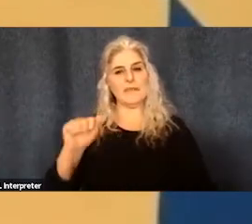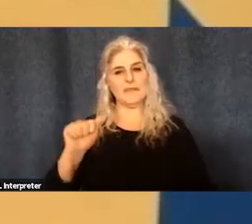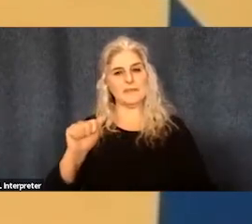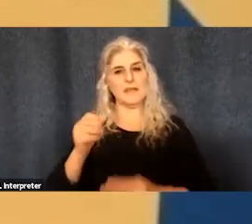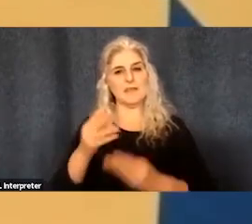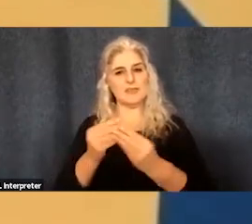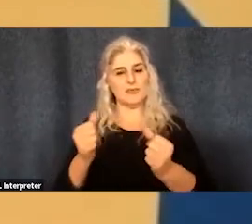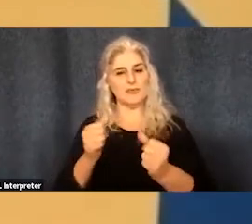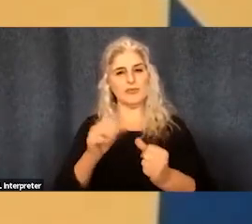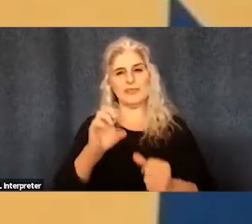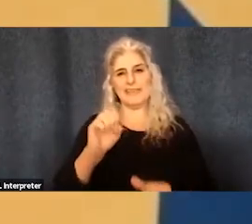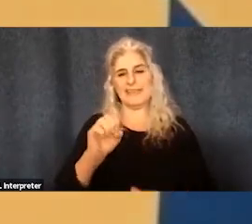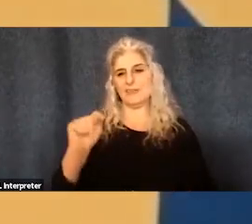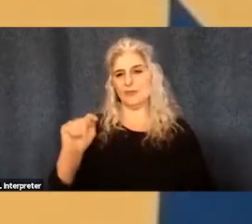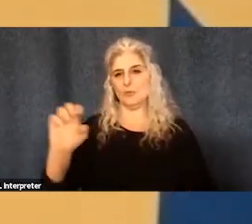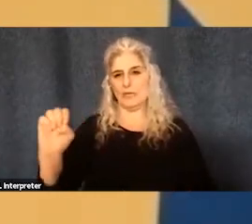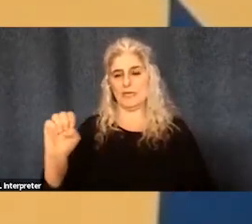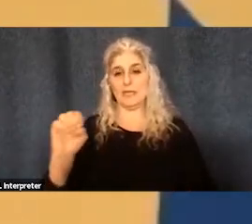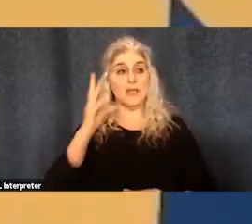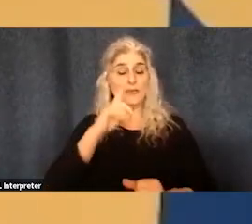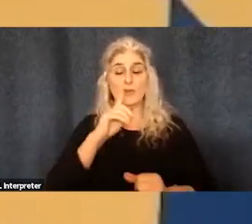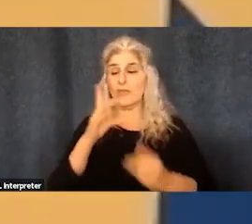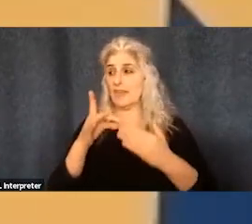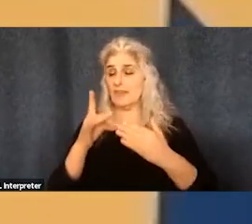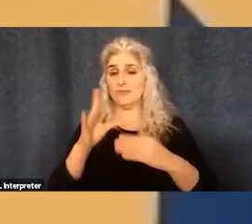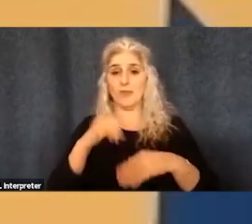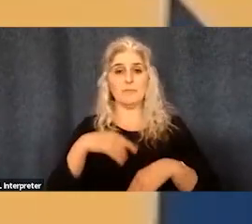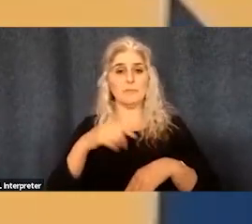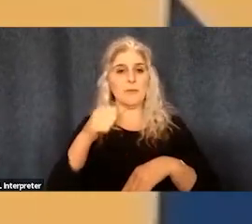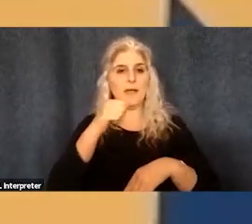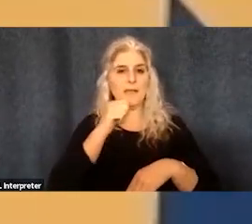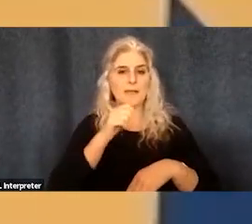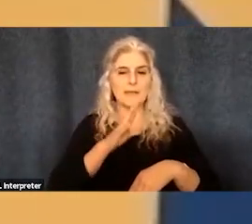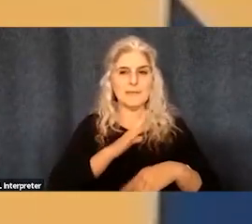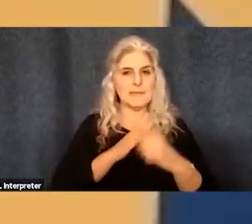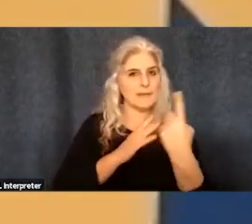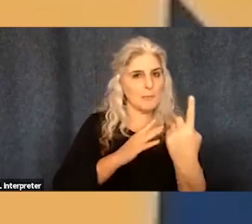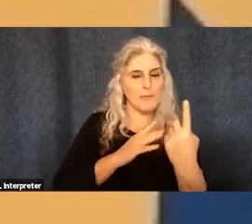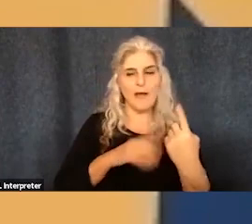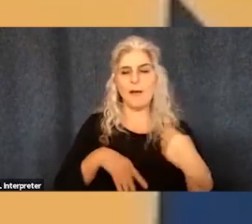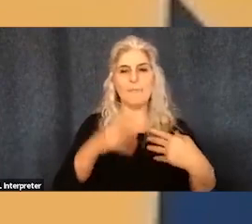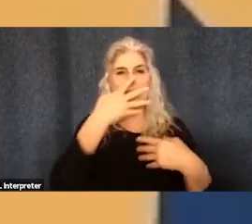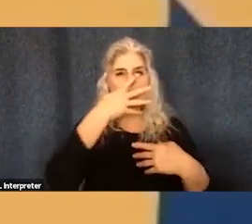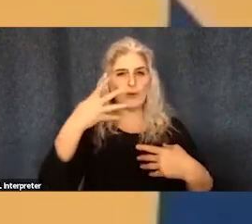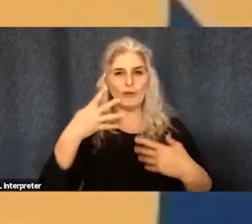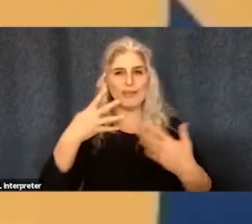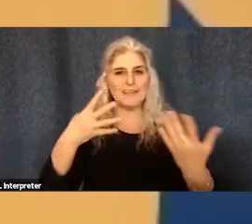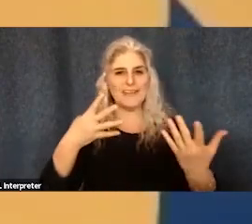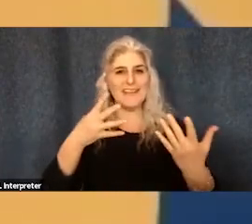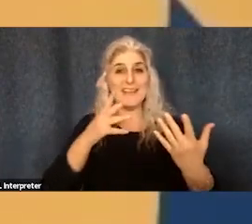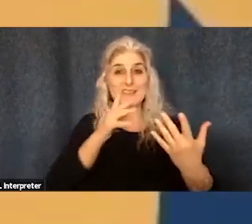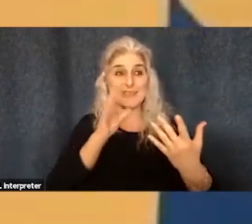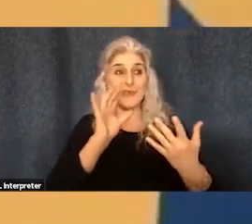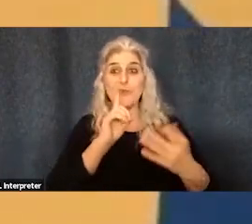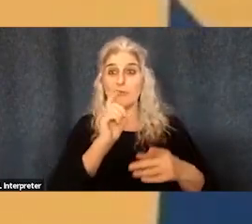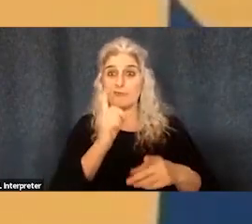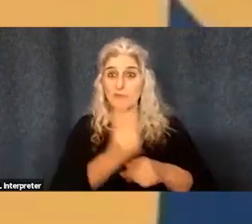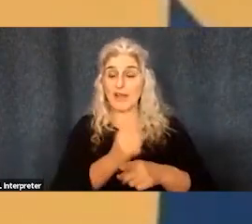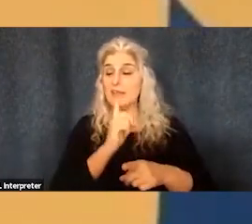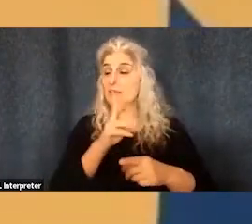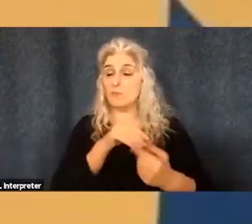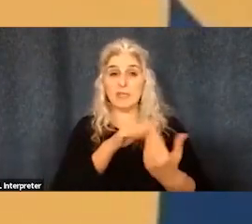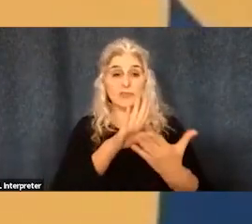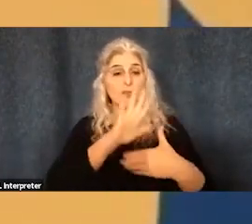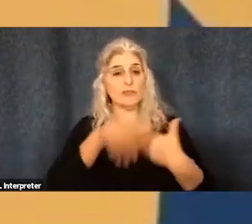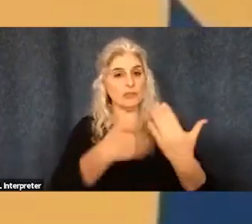it's led by a female immigrant, single mom. And so it not only does it address all of our